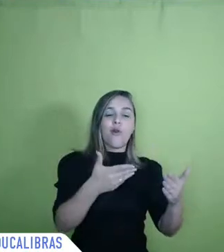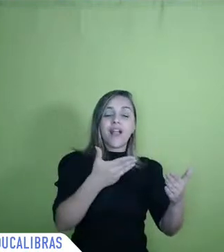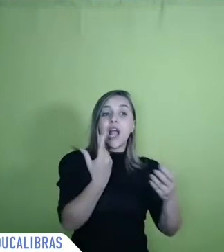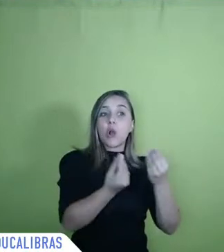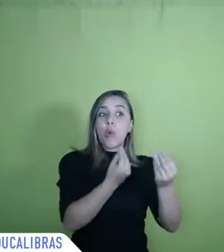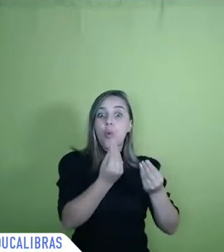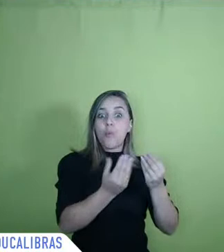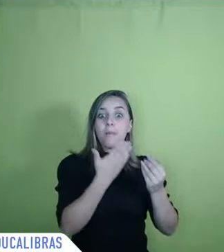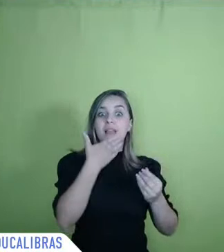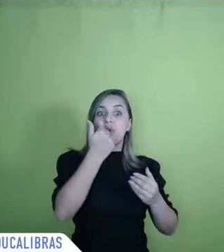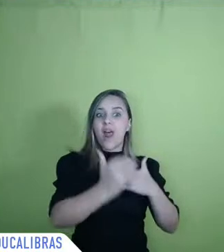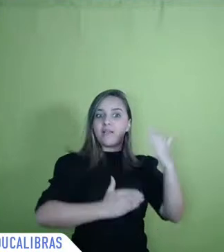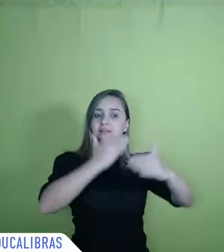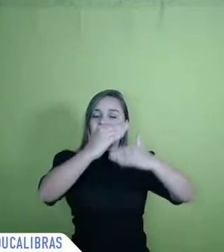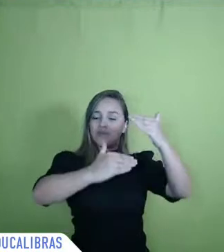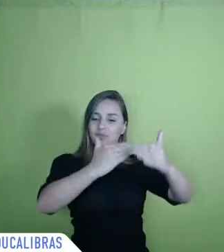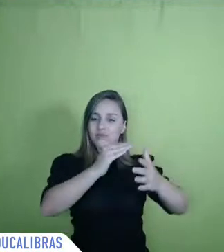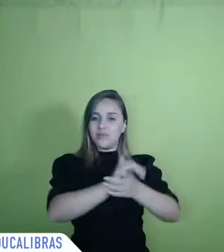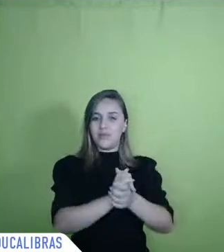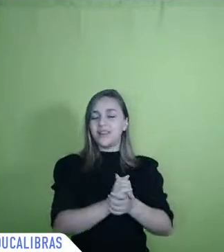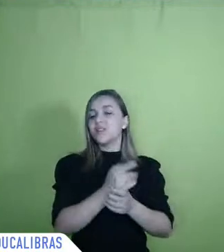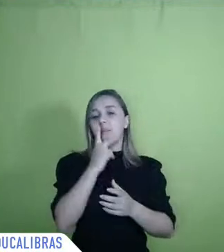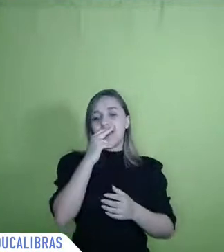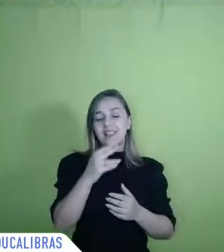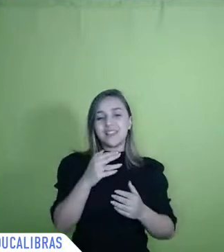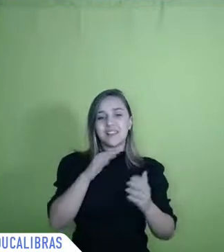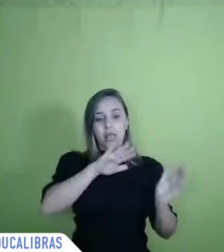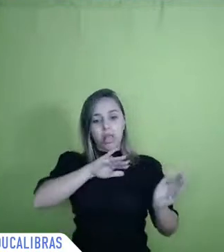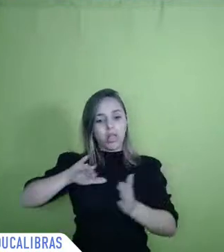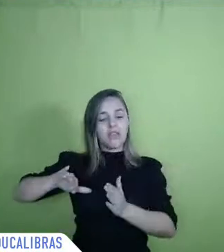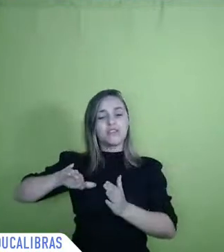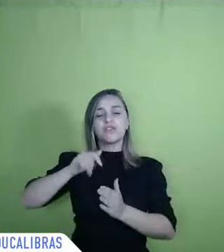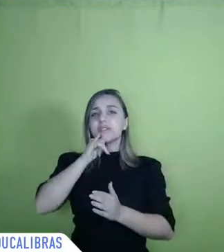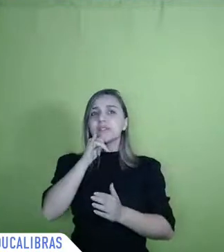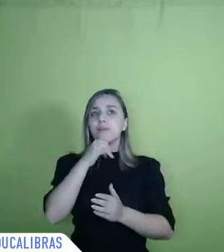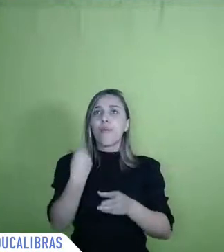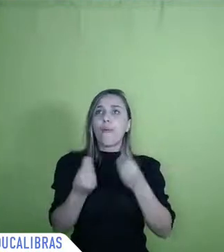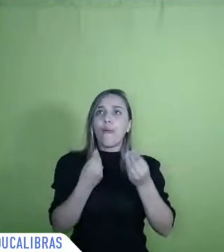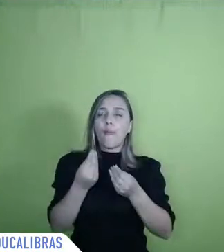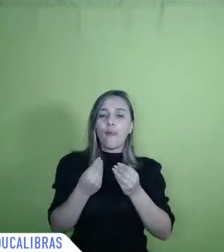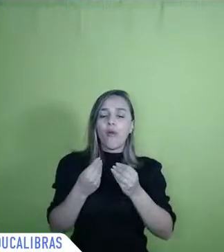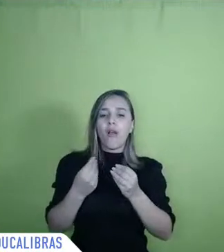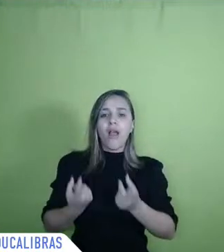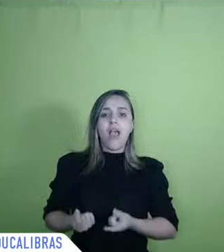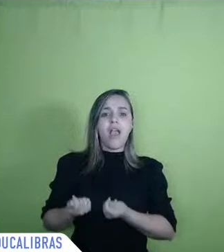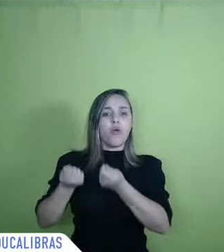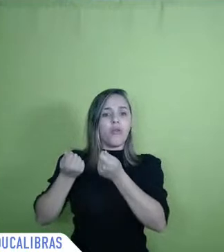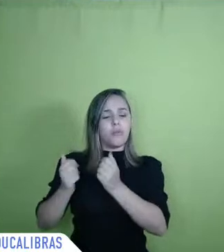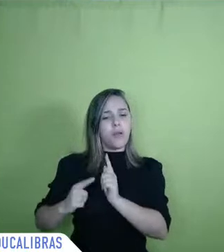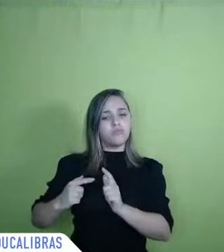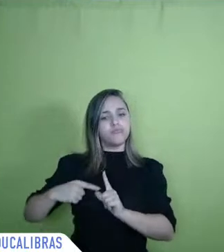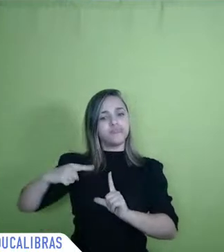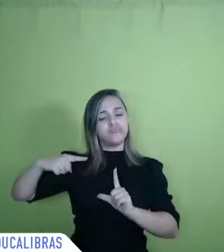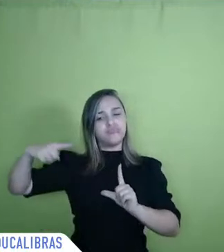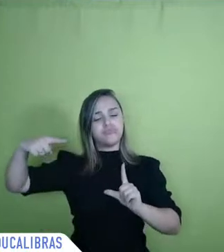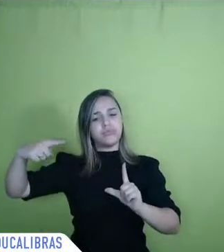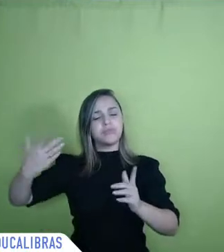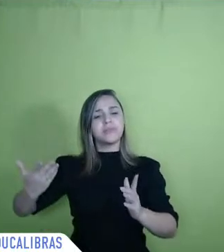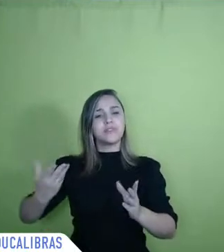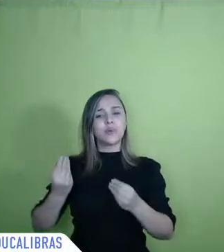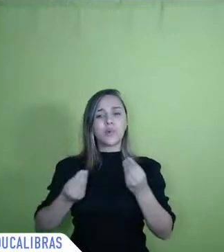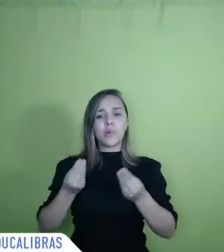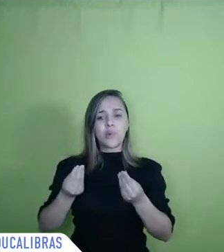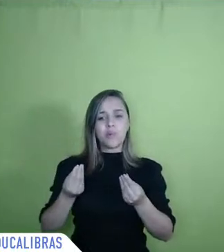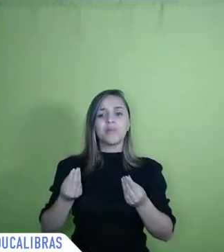for the GDP to grow? And this debate is just disappearing in Brazil. And this is going